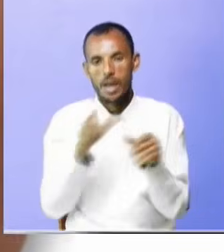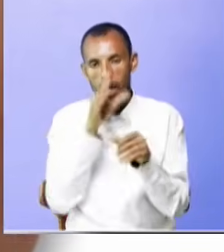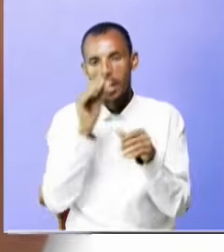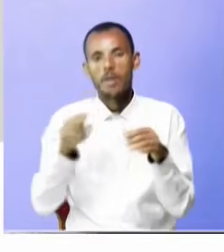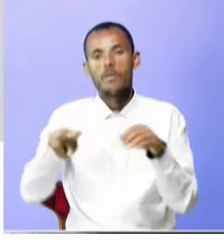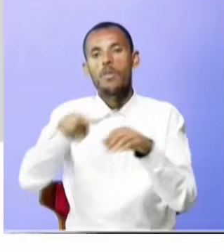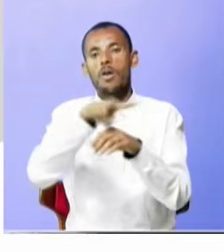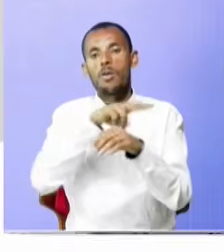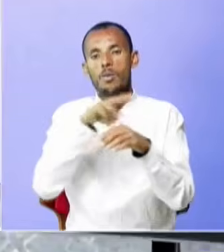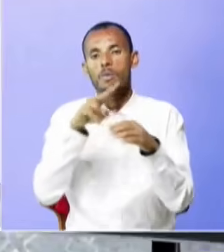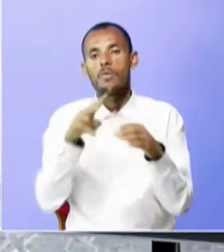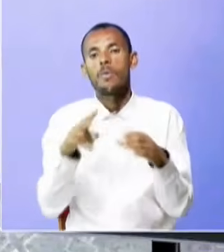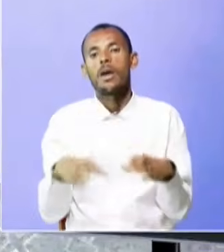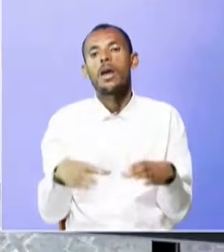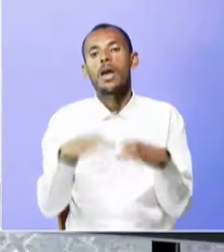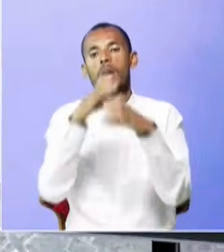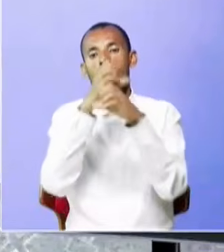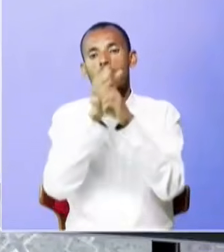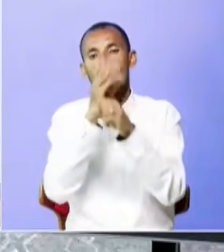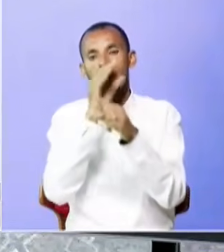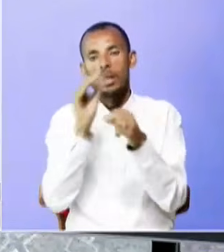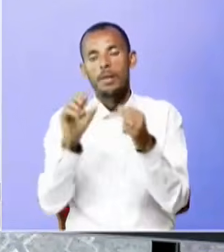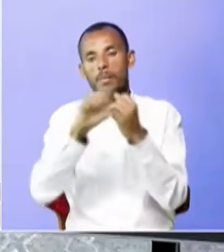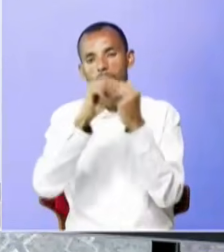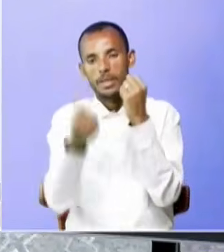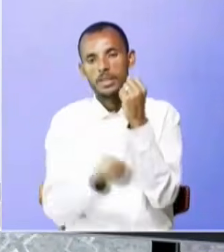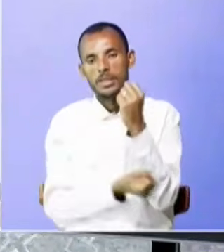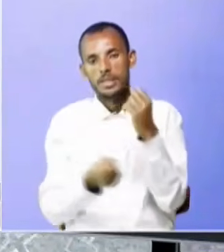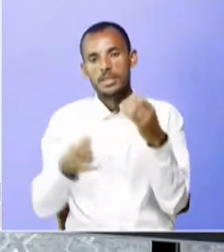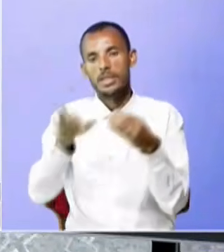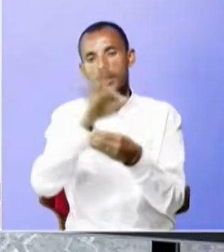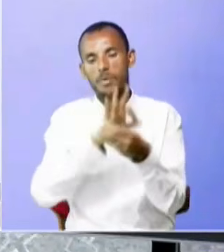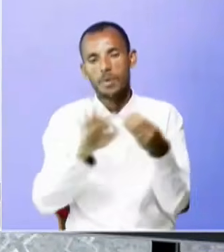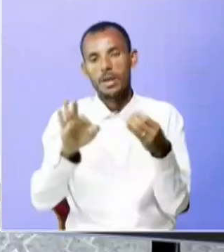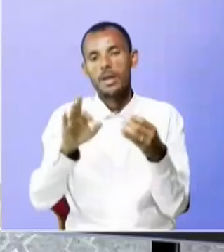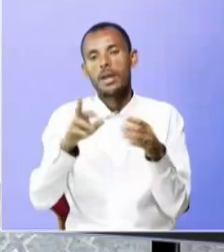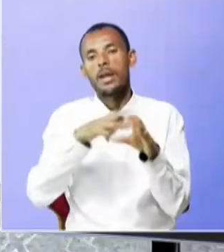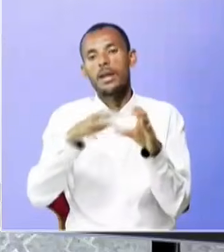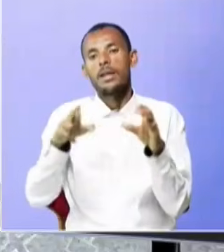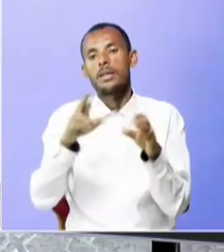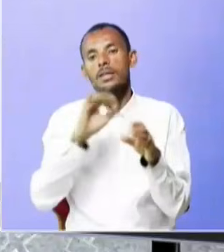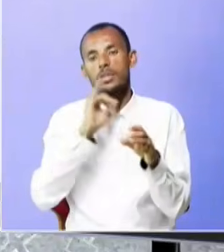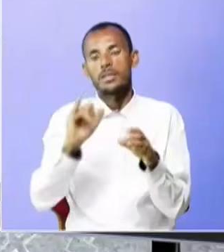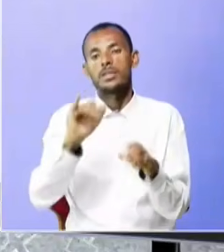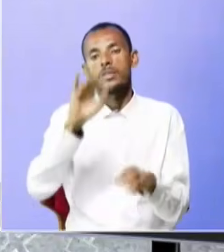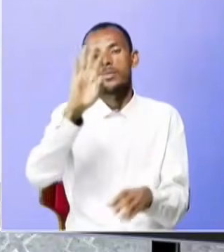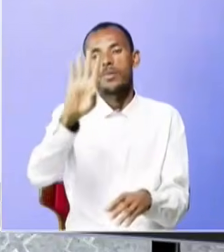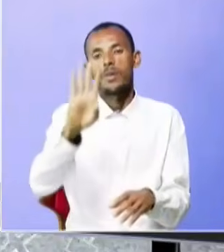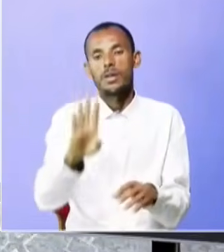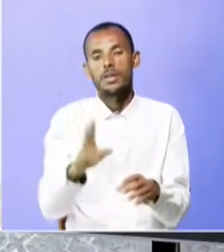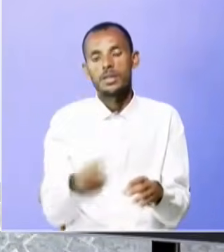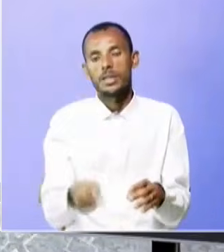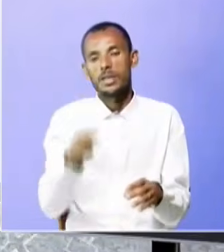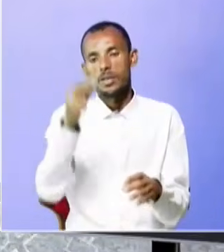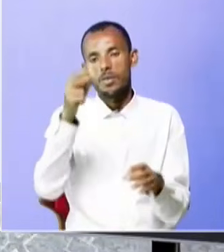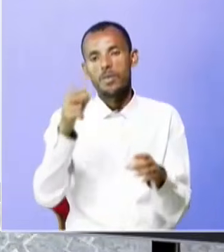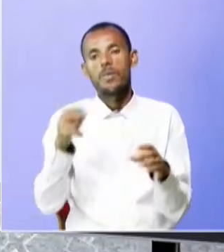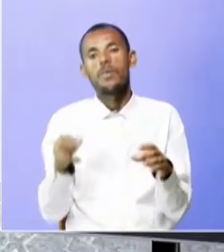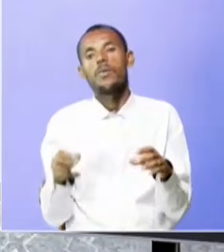cone whose base is circular, whose radius is 4. The height of the cone